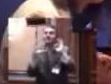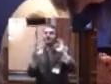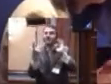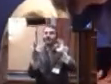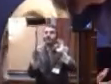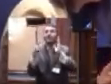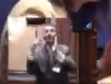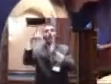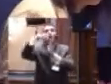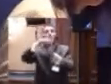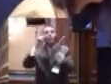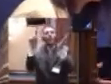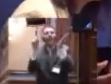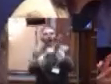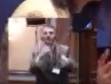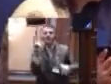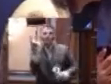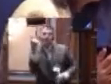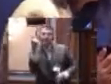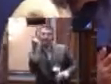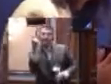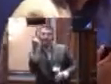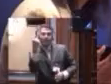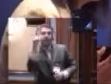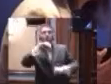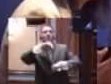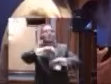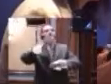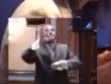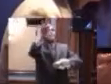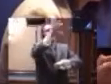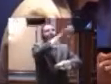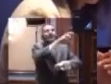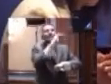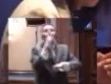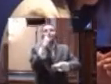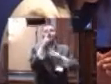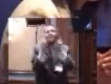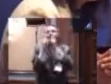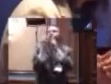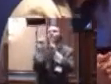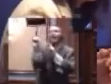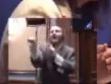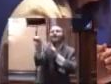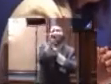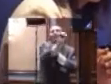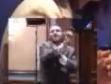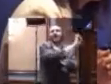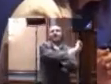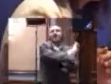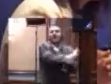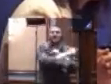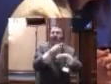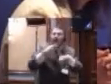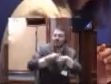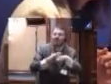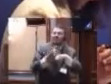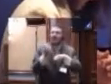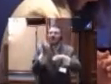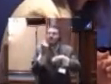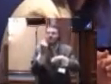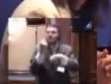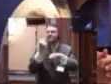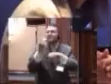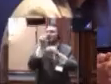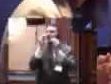respective panels and hearing what's out there, I think very clearly there's a call that that distribution should